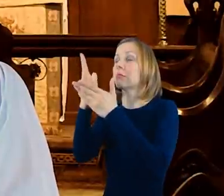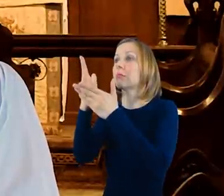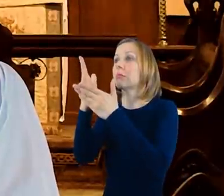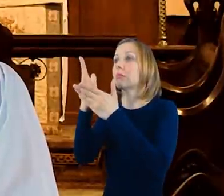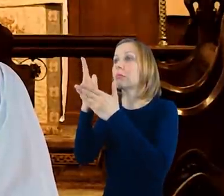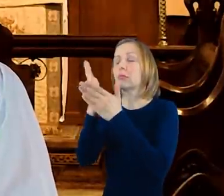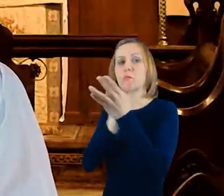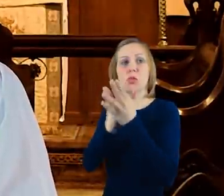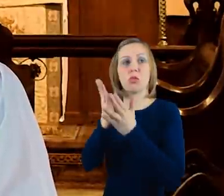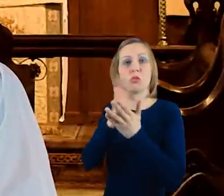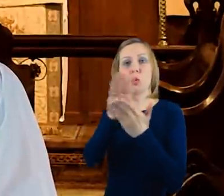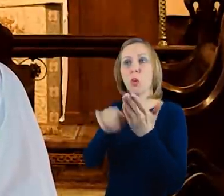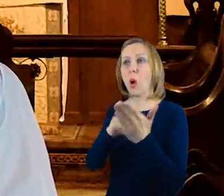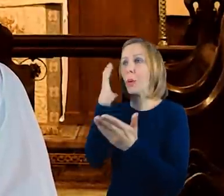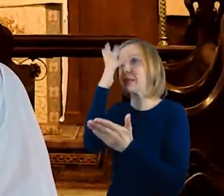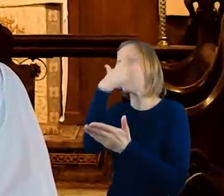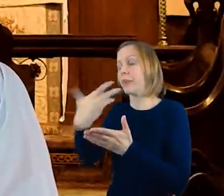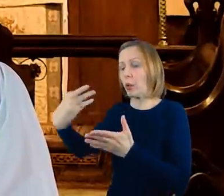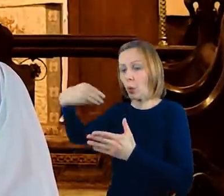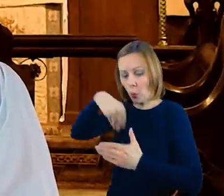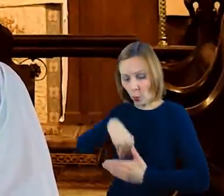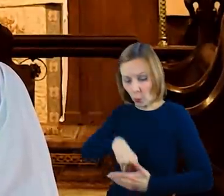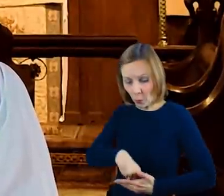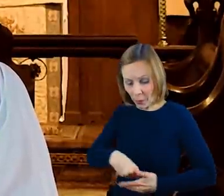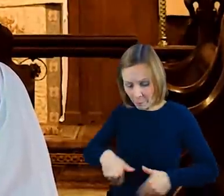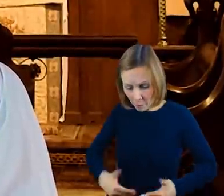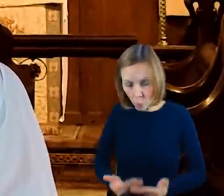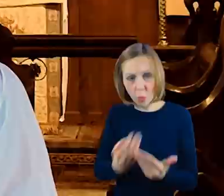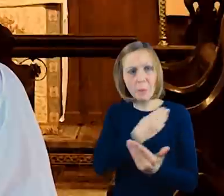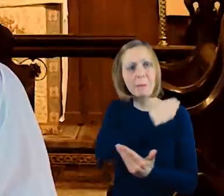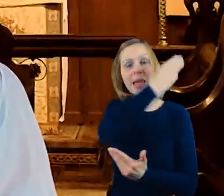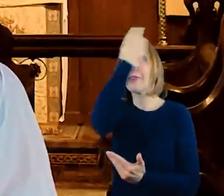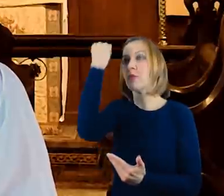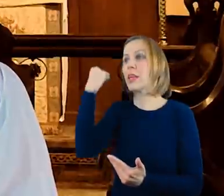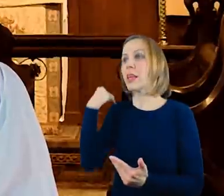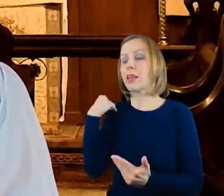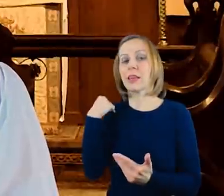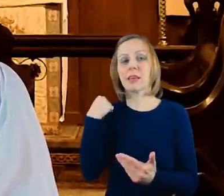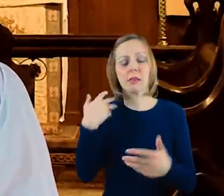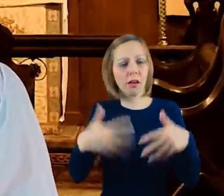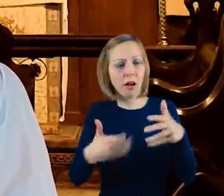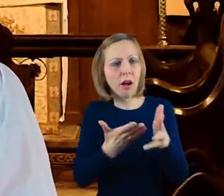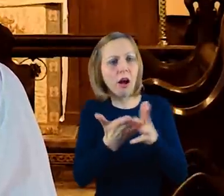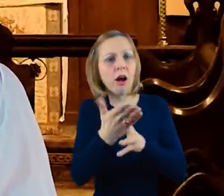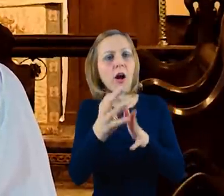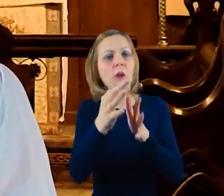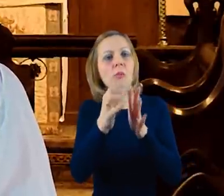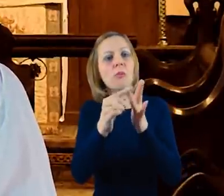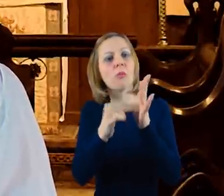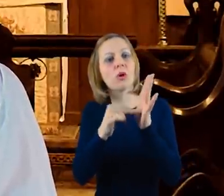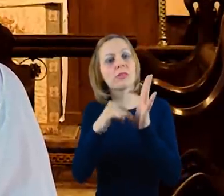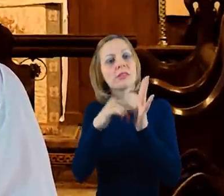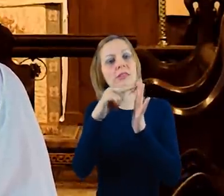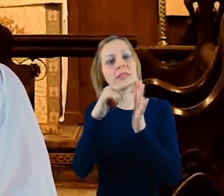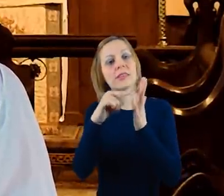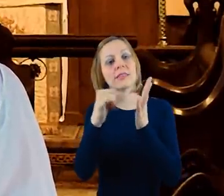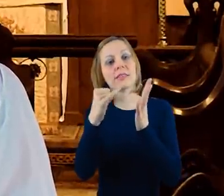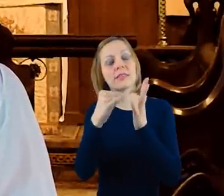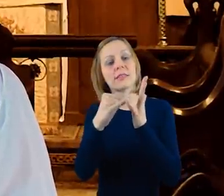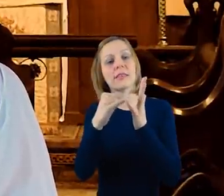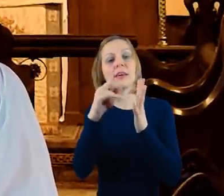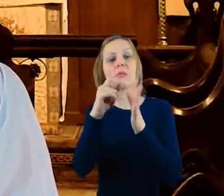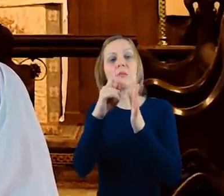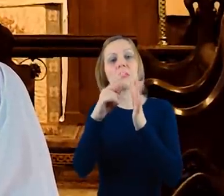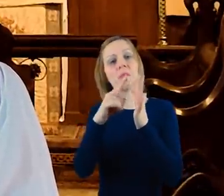Spirit, born of the Virgin Mary, suffered under Pontius Pilate, was crucified, died, and was